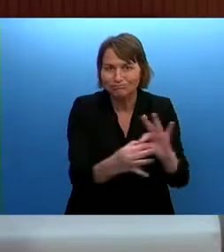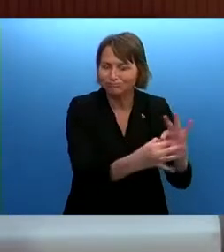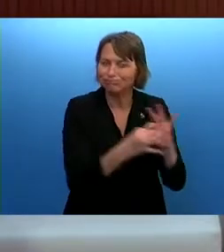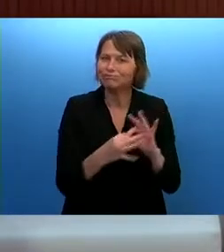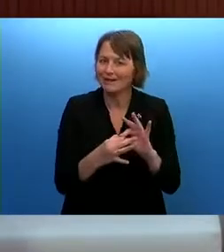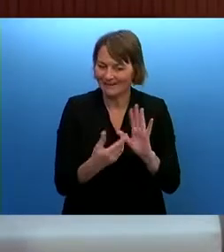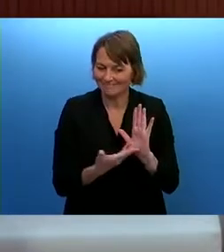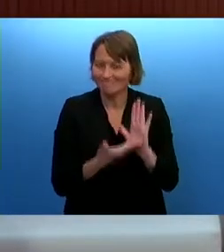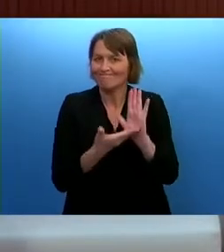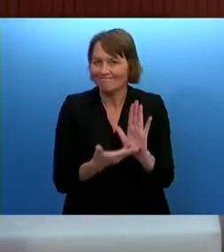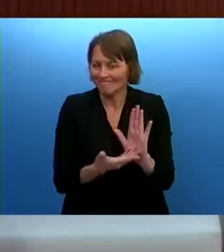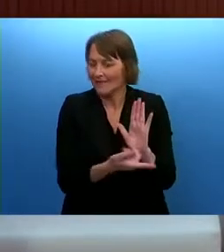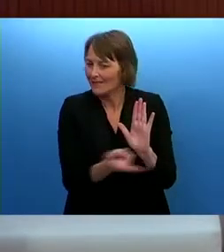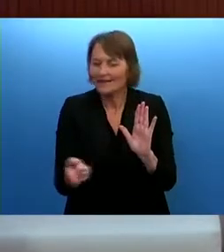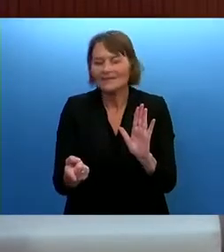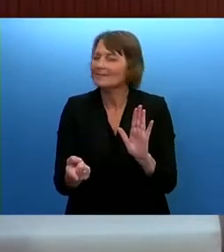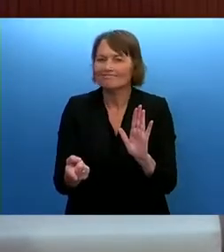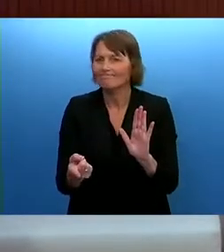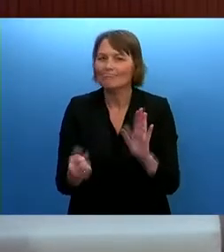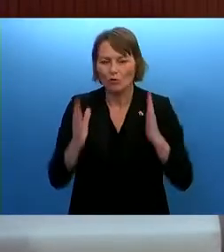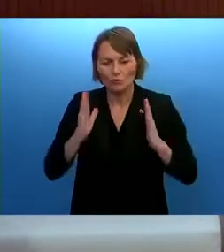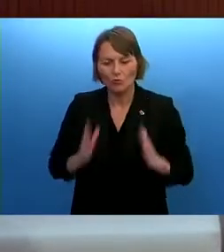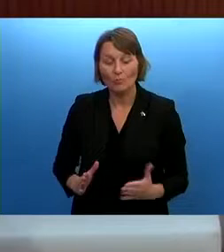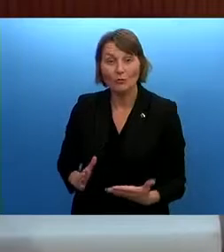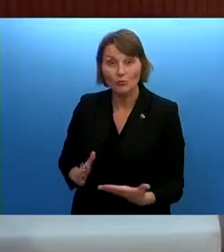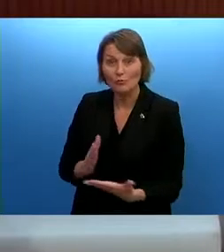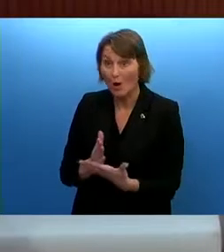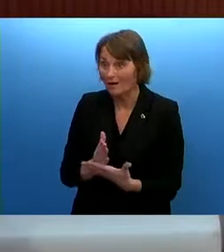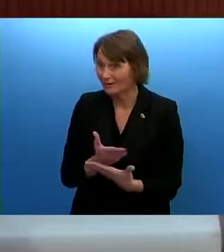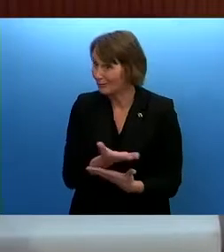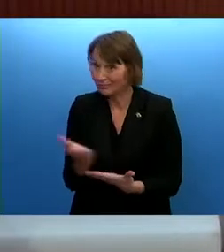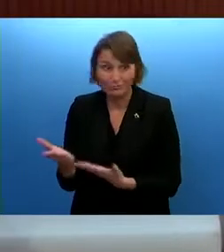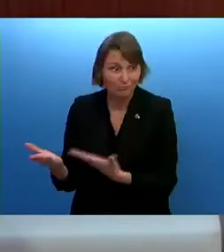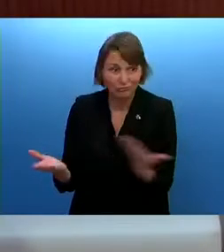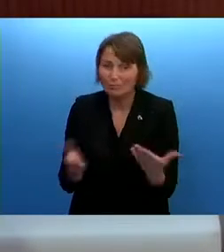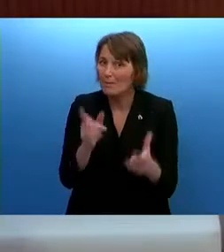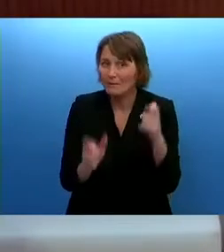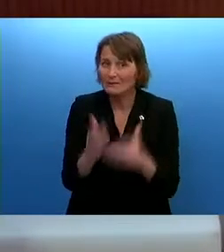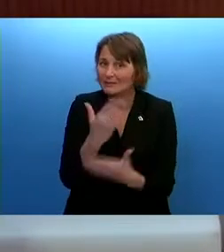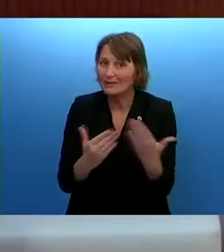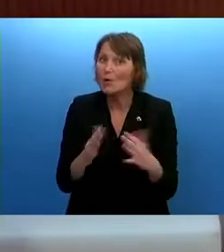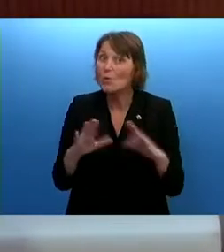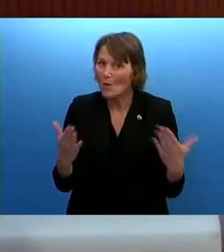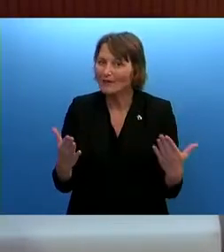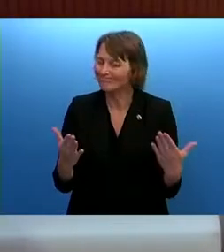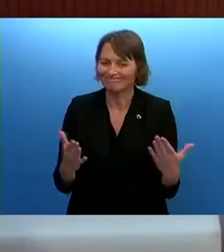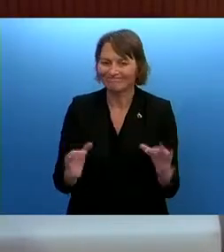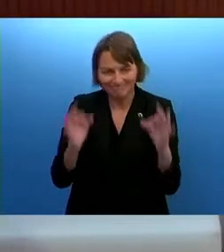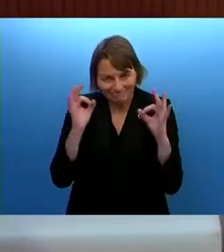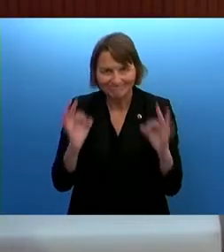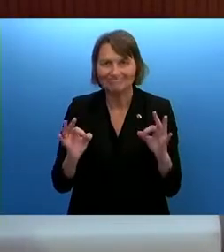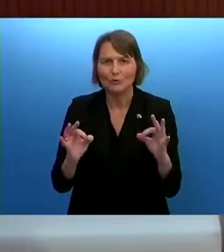are effectively no human rights for persons with disabilities in the absence of full and effective community